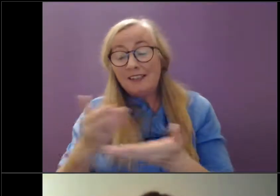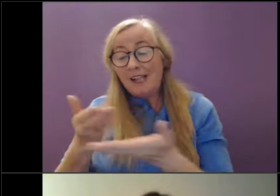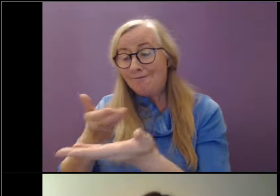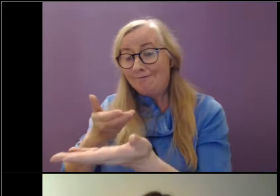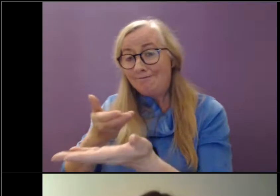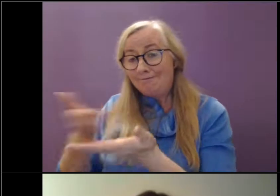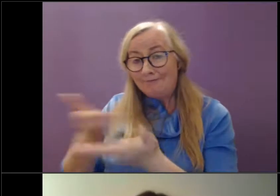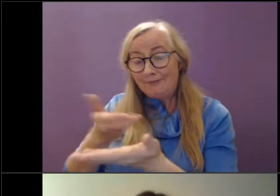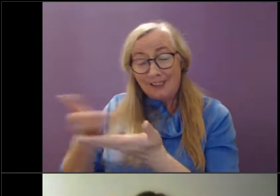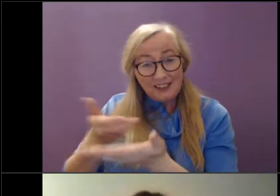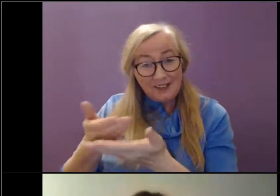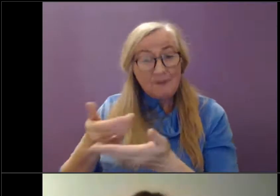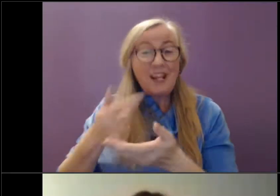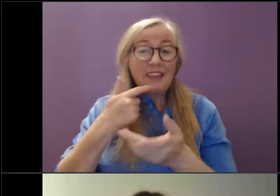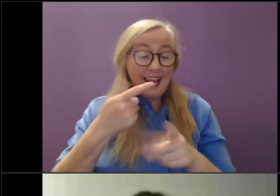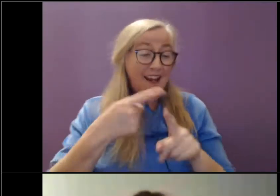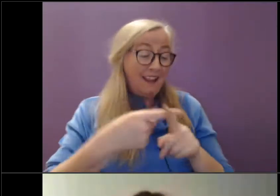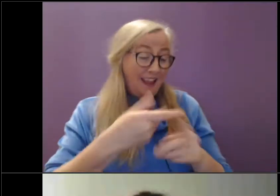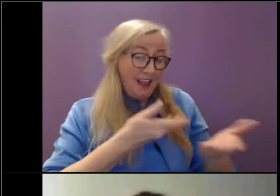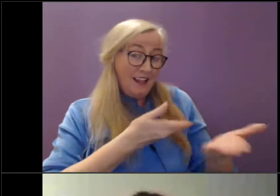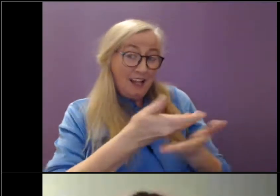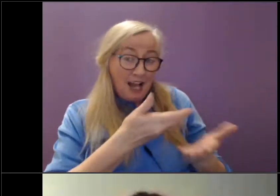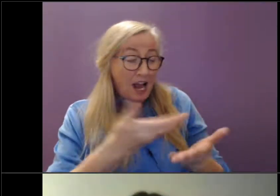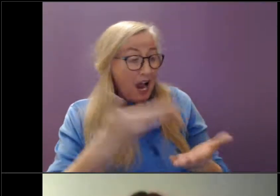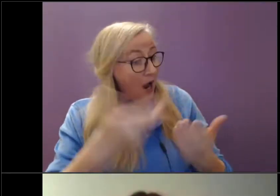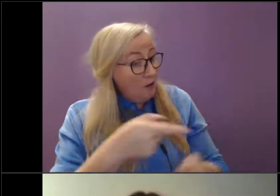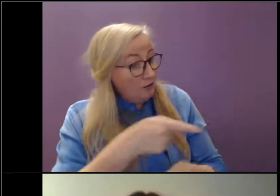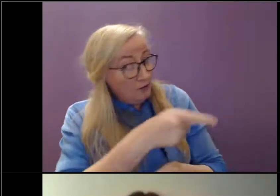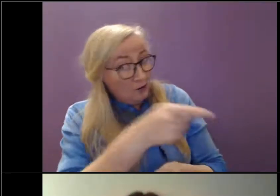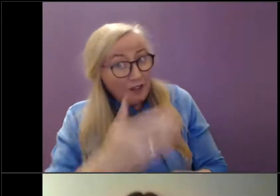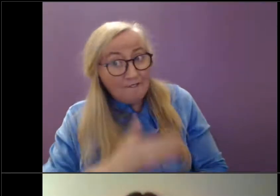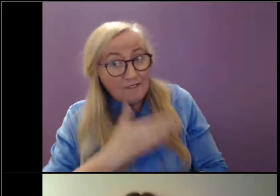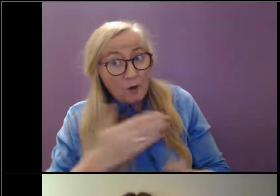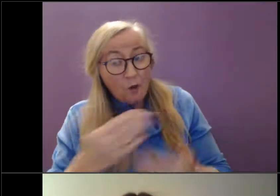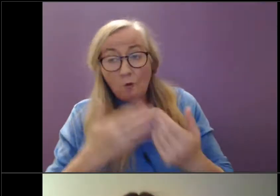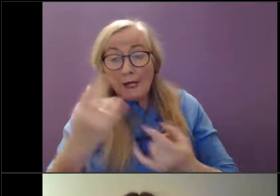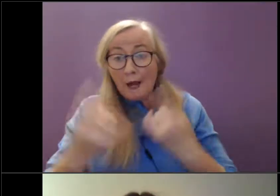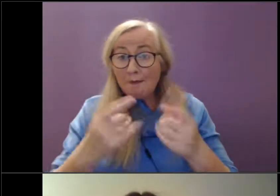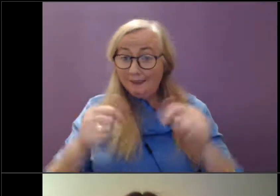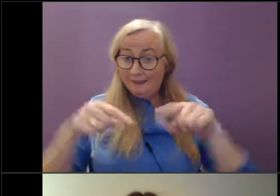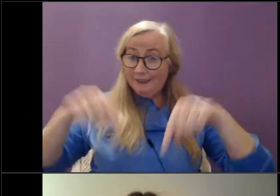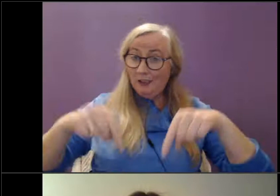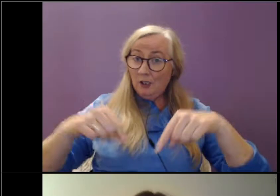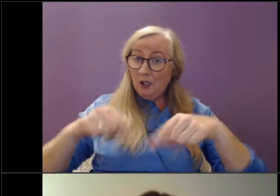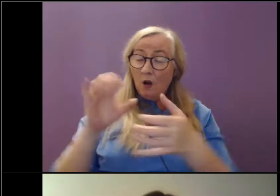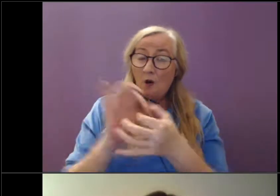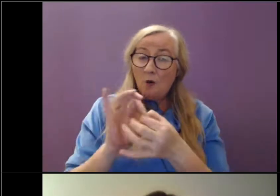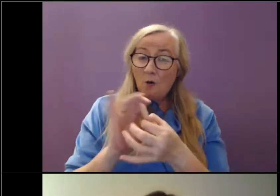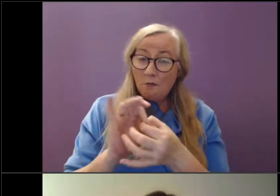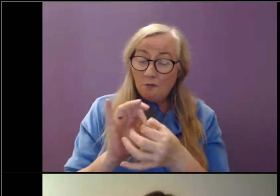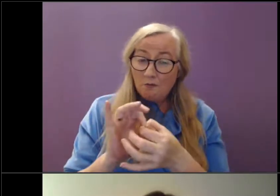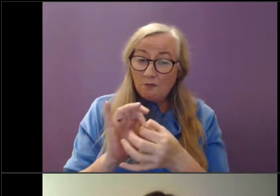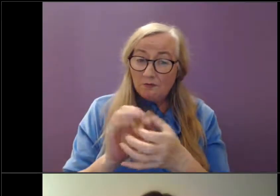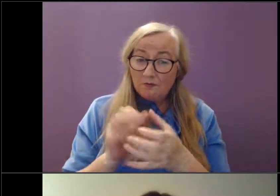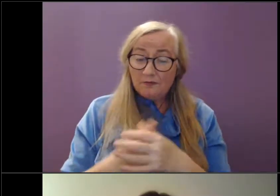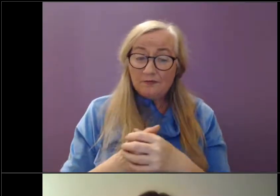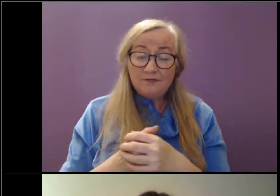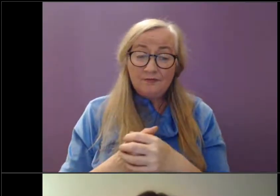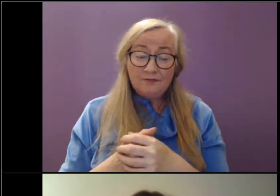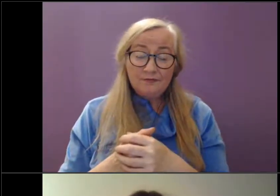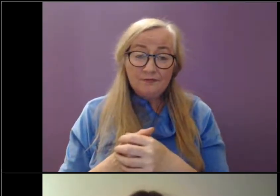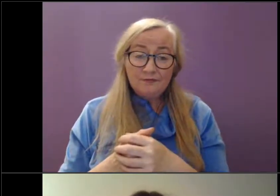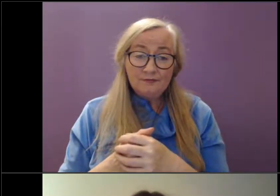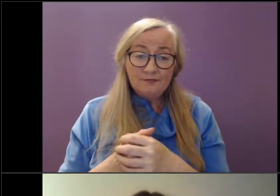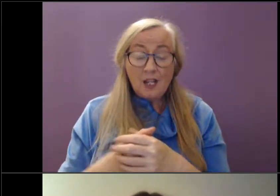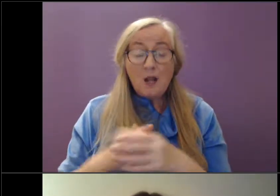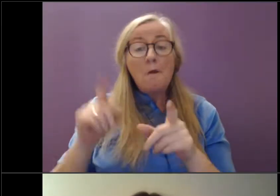them individually outside of that, and how are they when these things happen in the home, and then in terms of the young